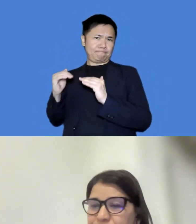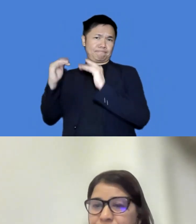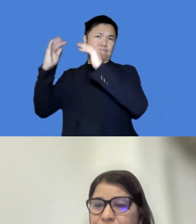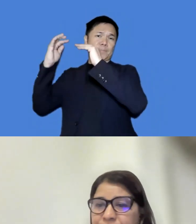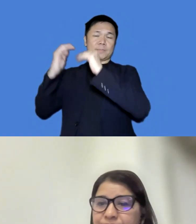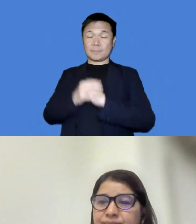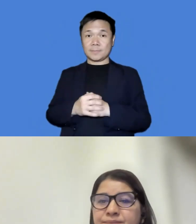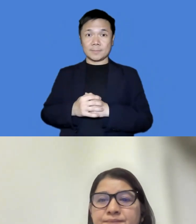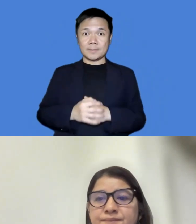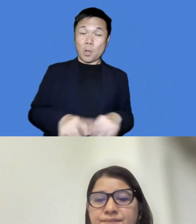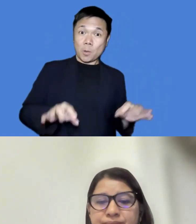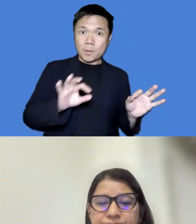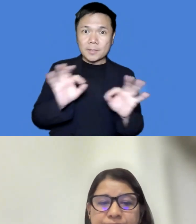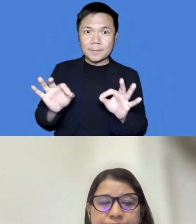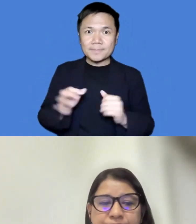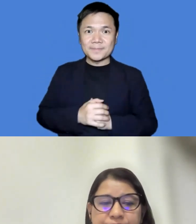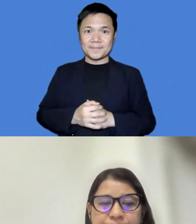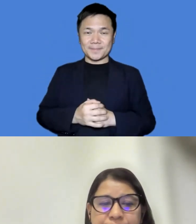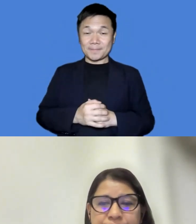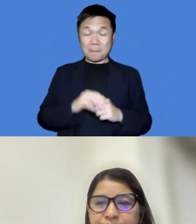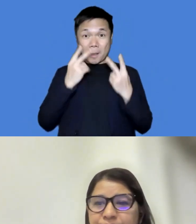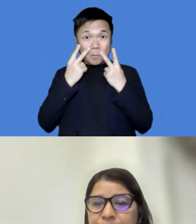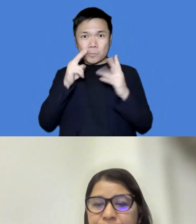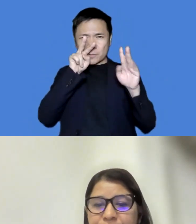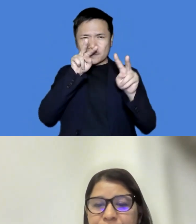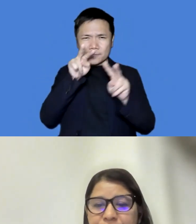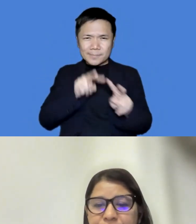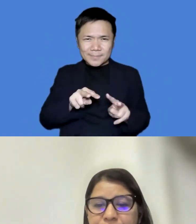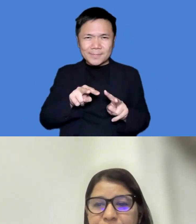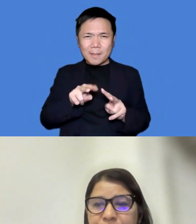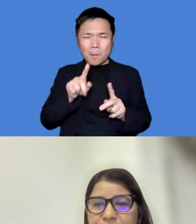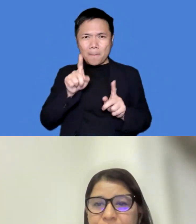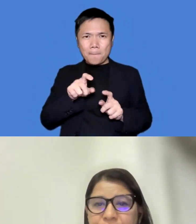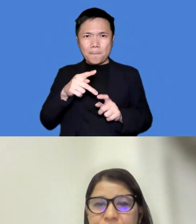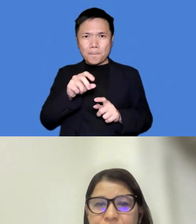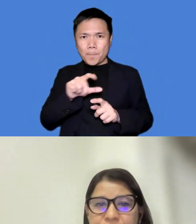All right, so let's look at our poll.